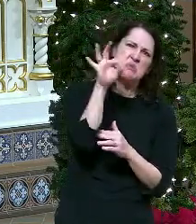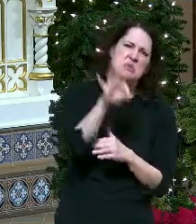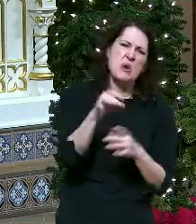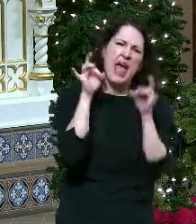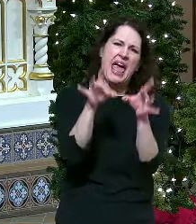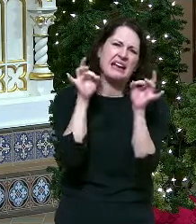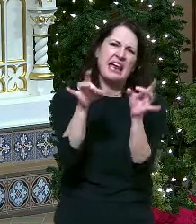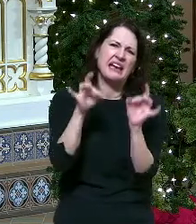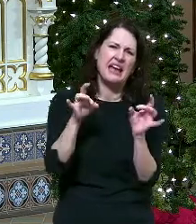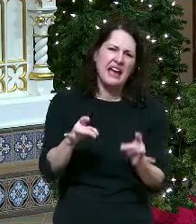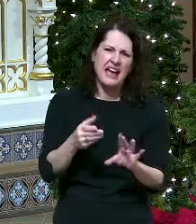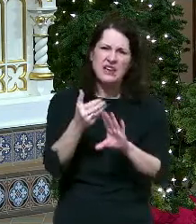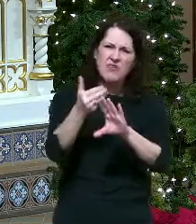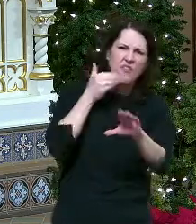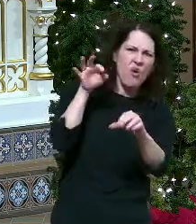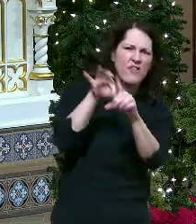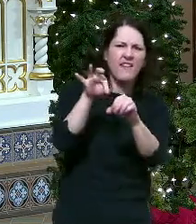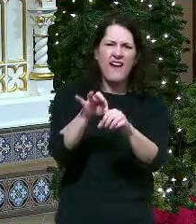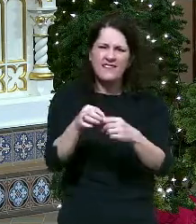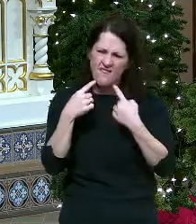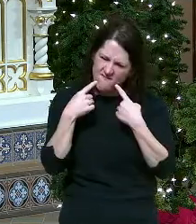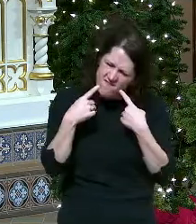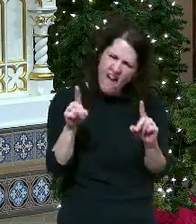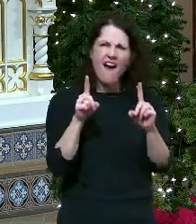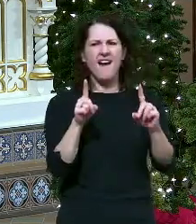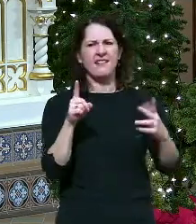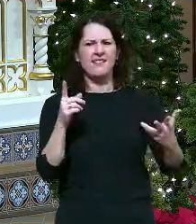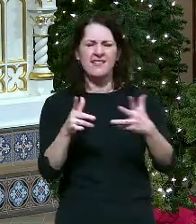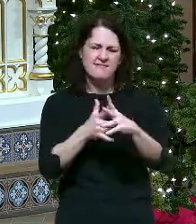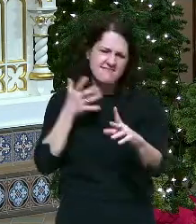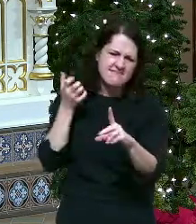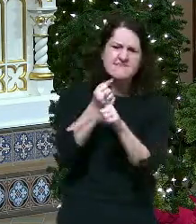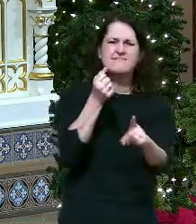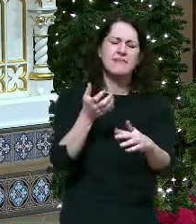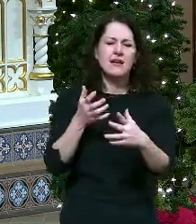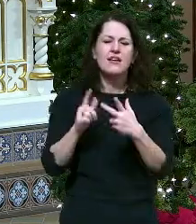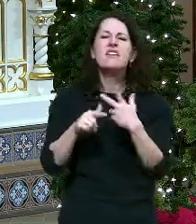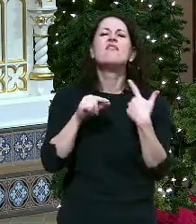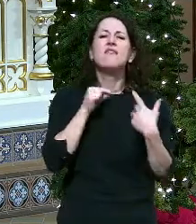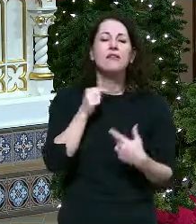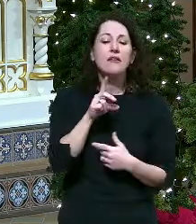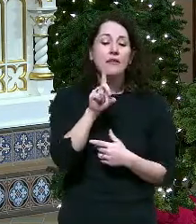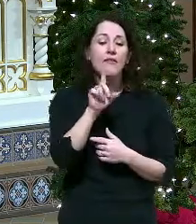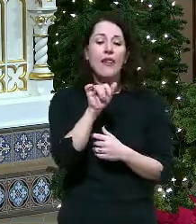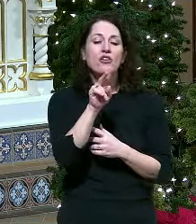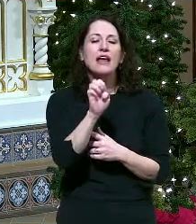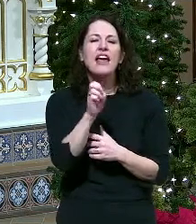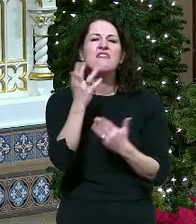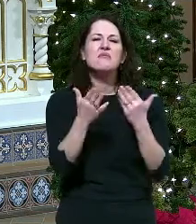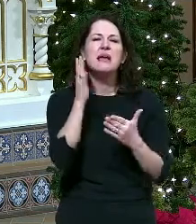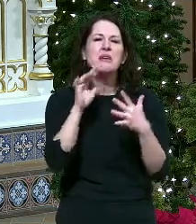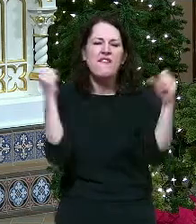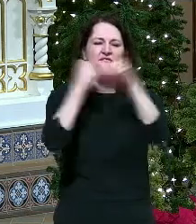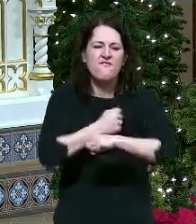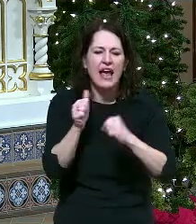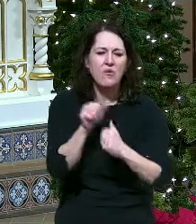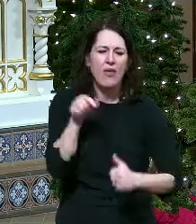stuff before the election, put him in his place. In fact, Father Dave, why don't you challenge him to a cage